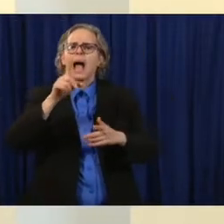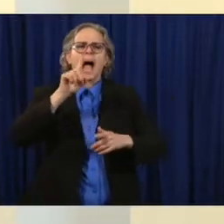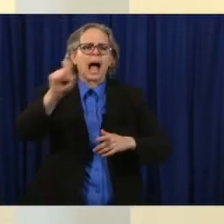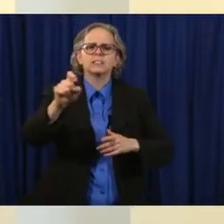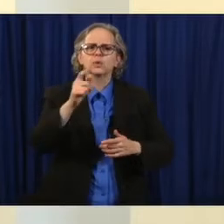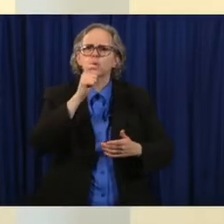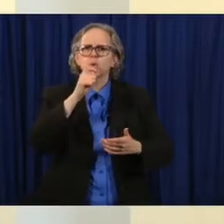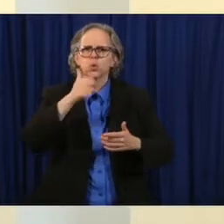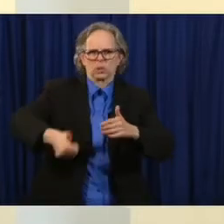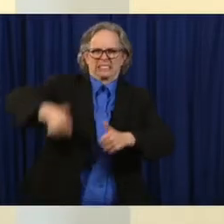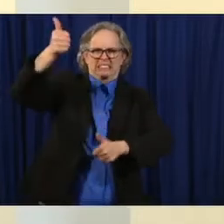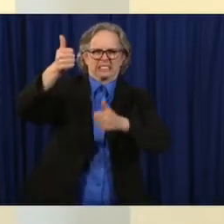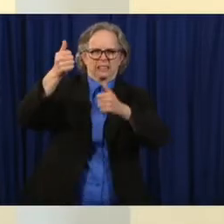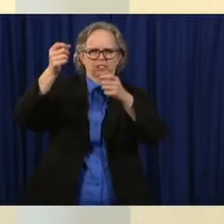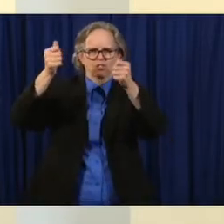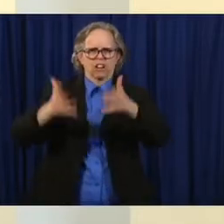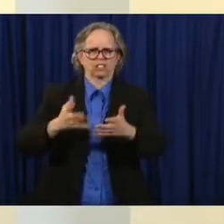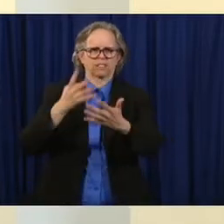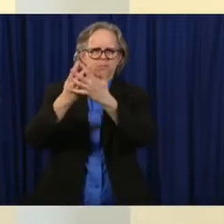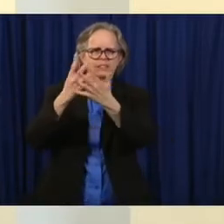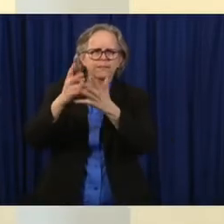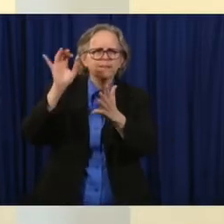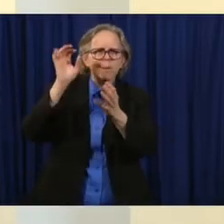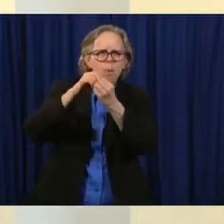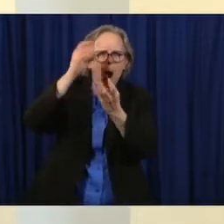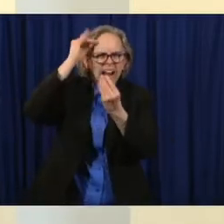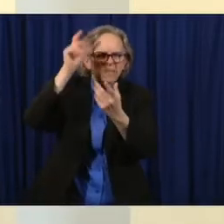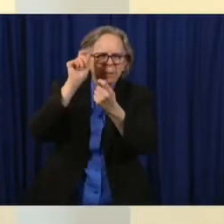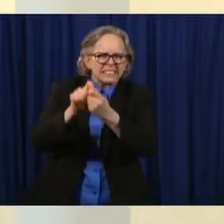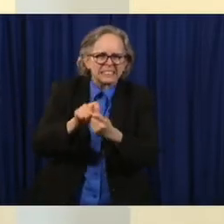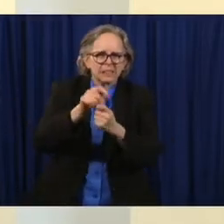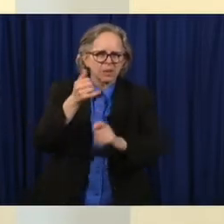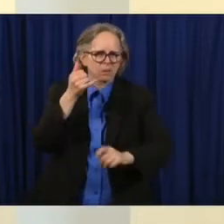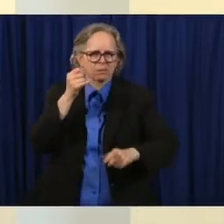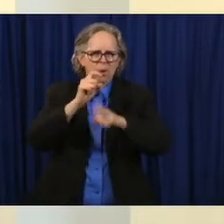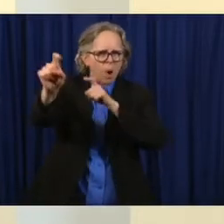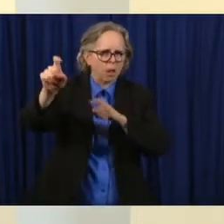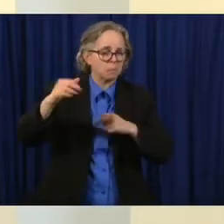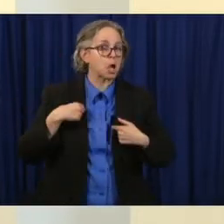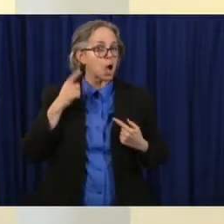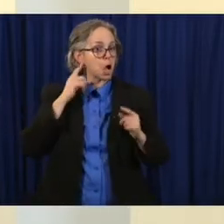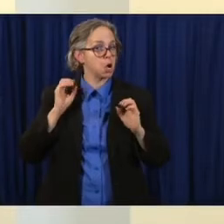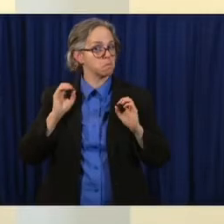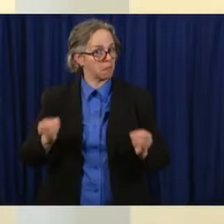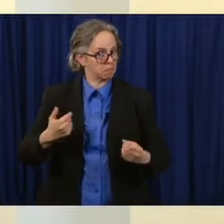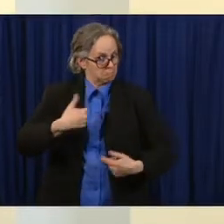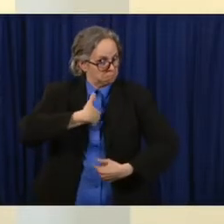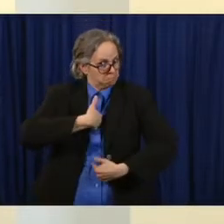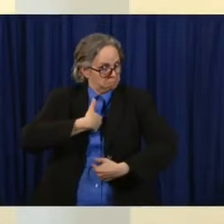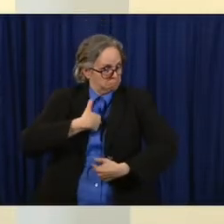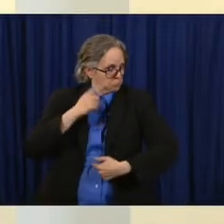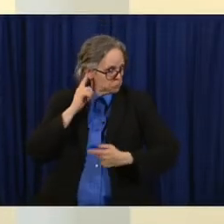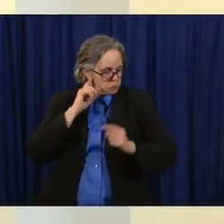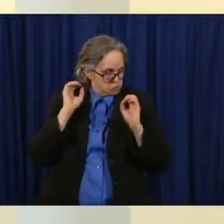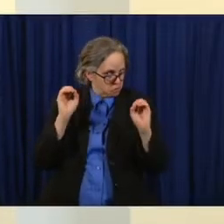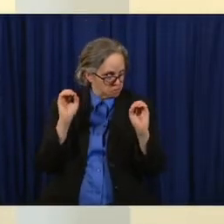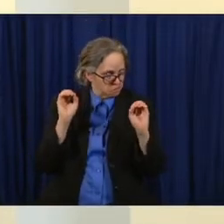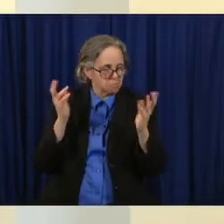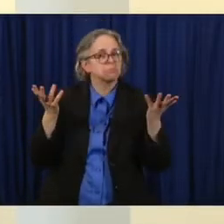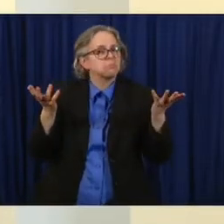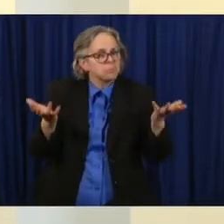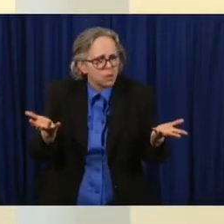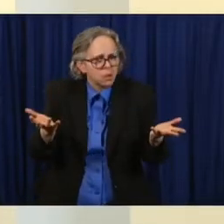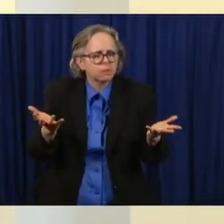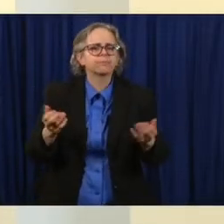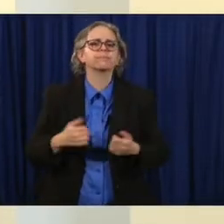prisons to get more detail. So I'm not hearing, at least I'm not aware of what you're saying, but I will say this about just the epidemiology of